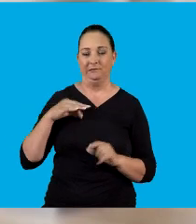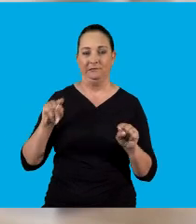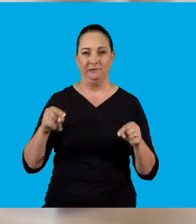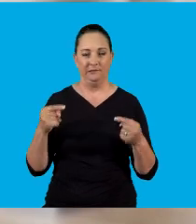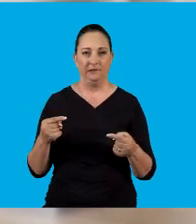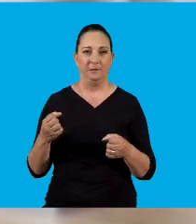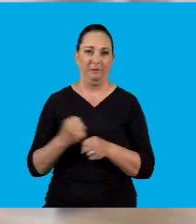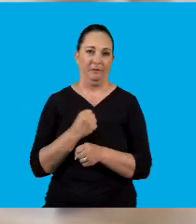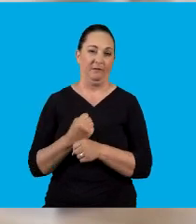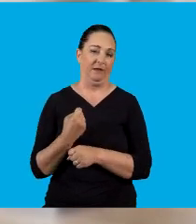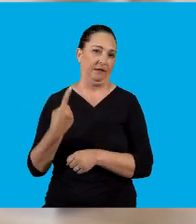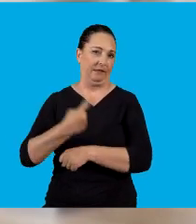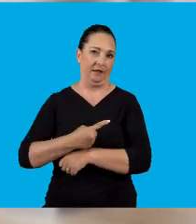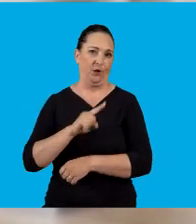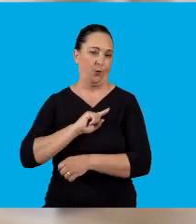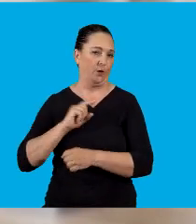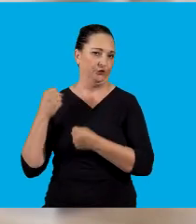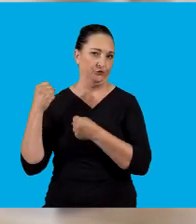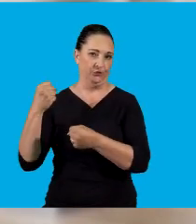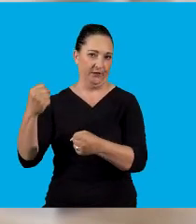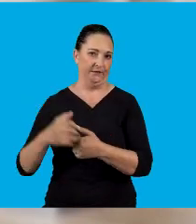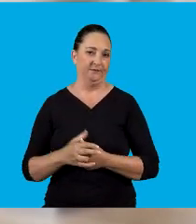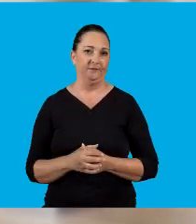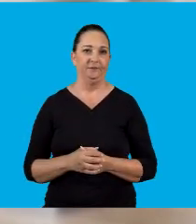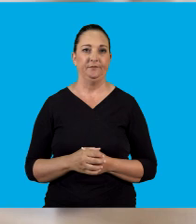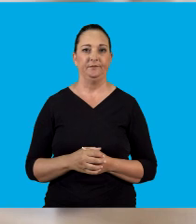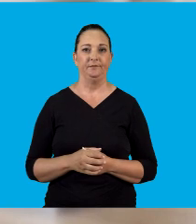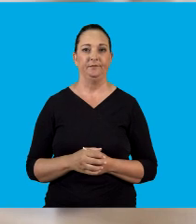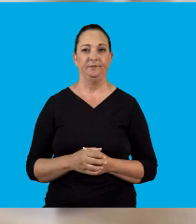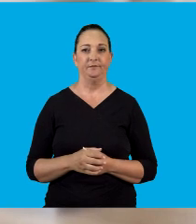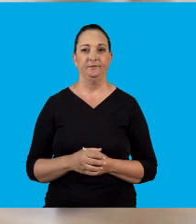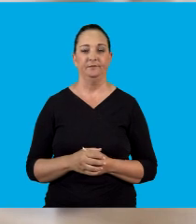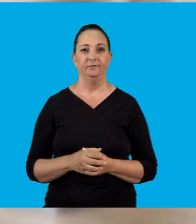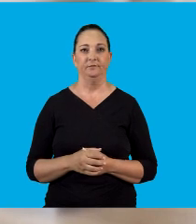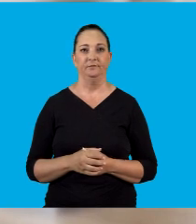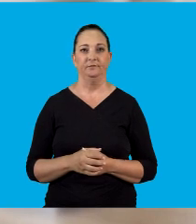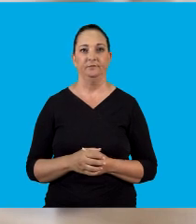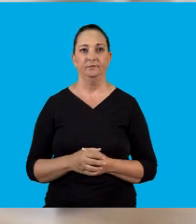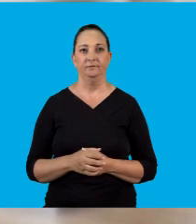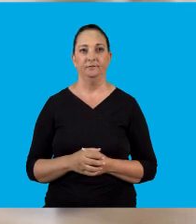won't be any income on those particular days where employees are striking.